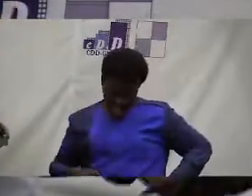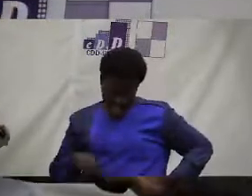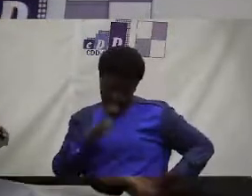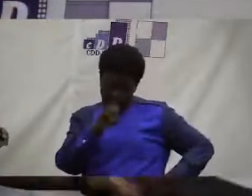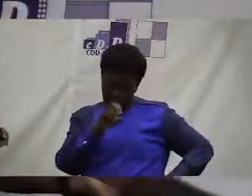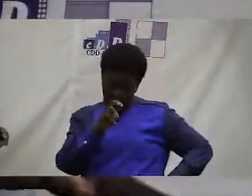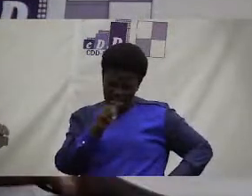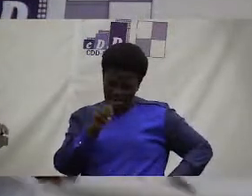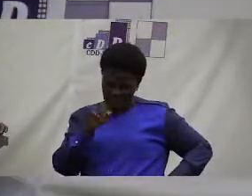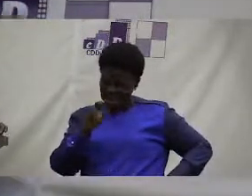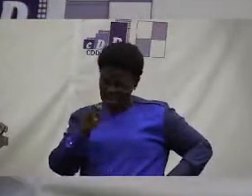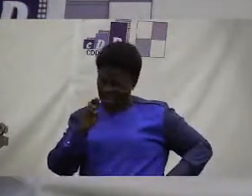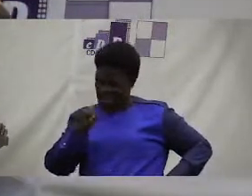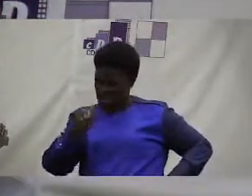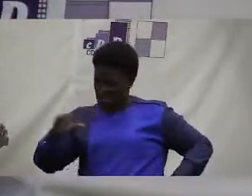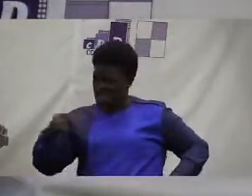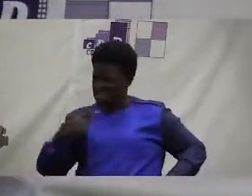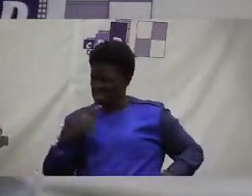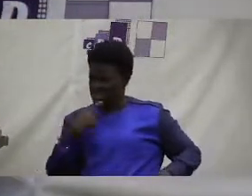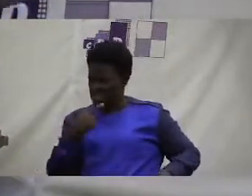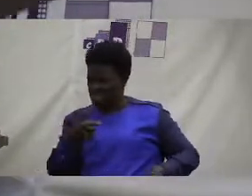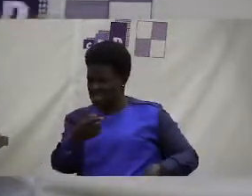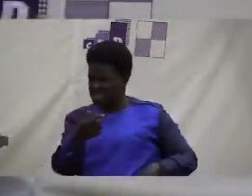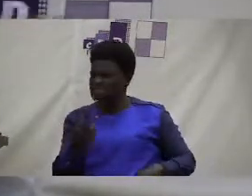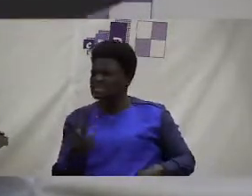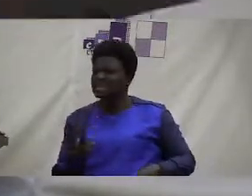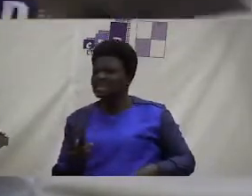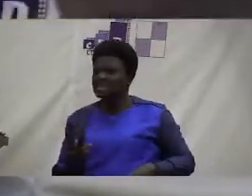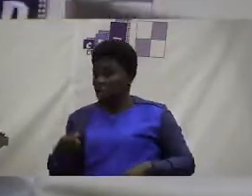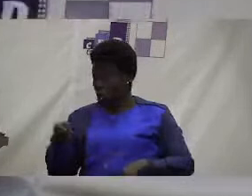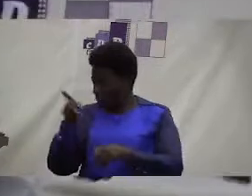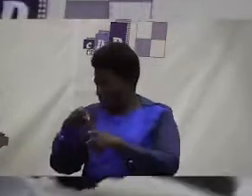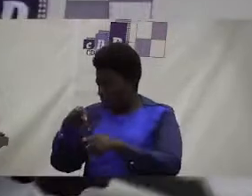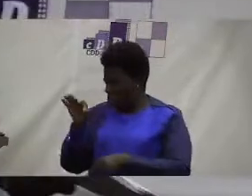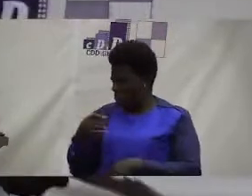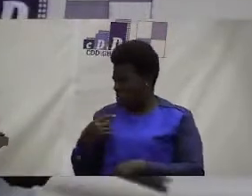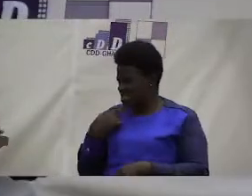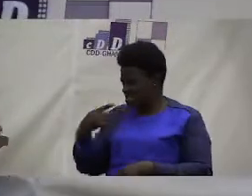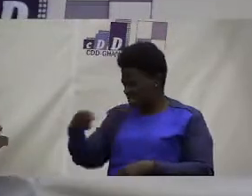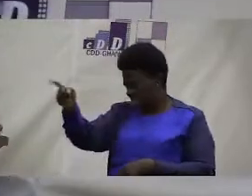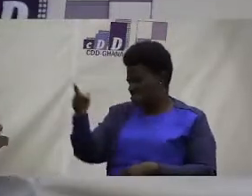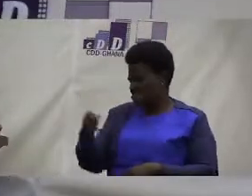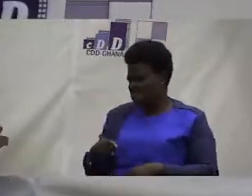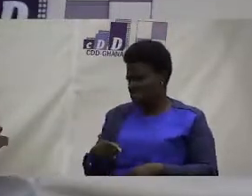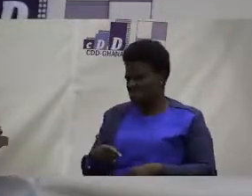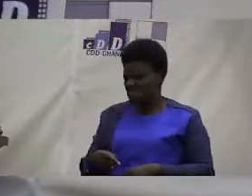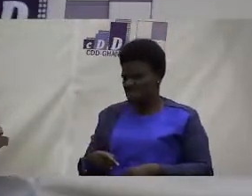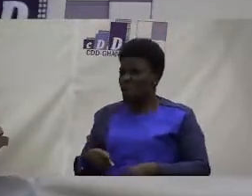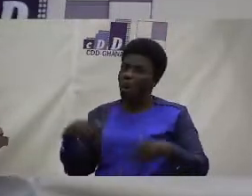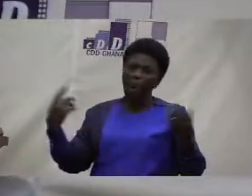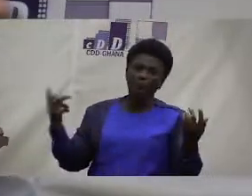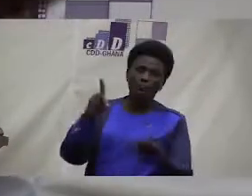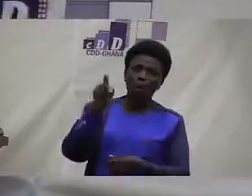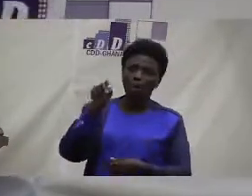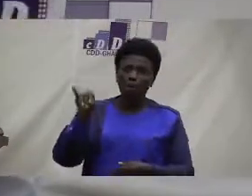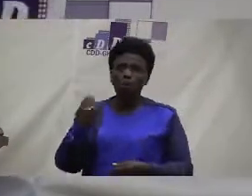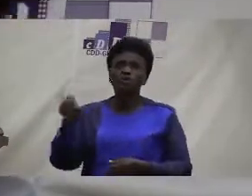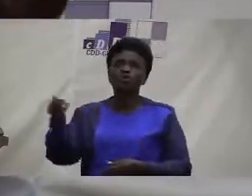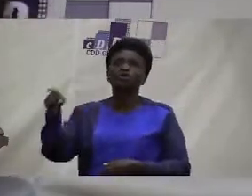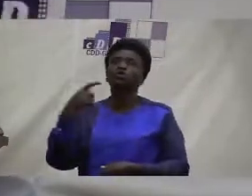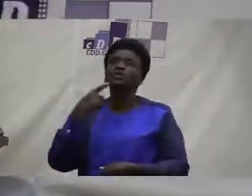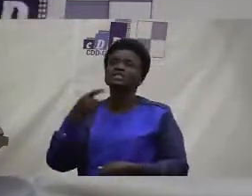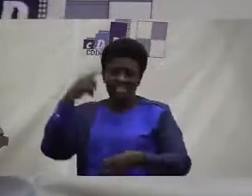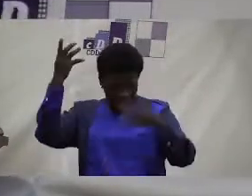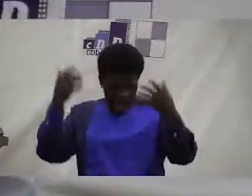has said it. Jim Abuadi said this. Professor Prempeh has said this. Kojo Asante, we are going to go